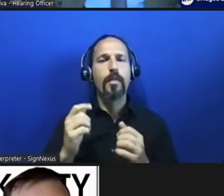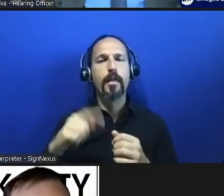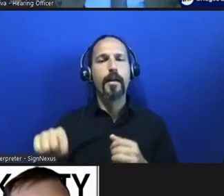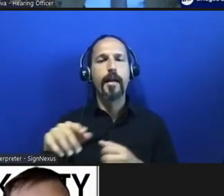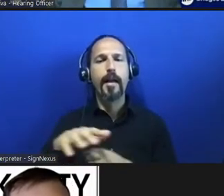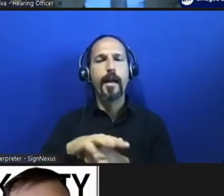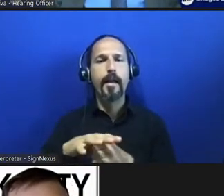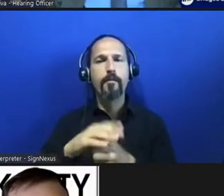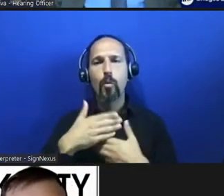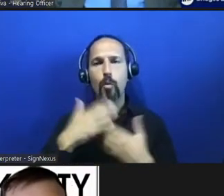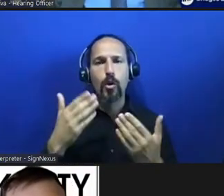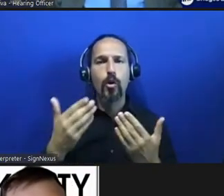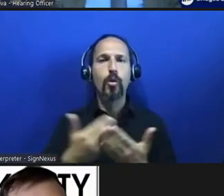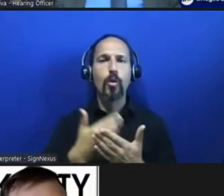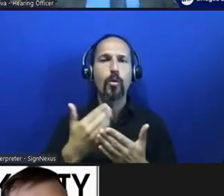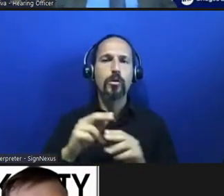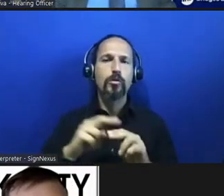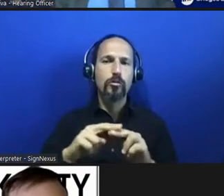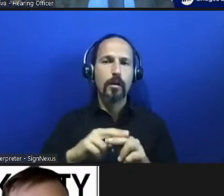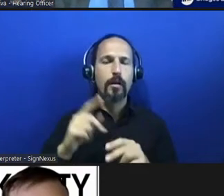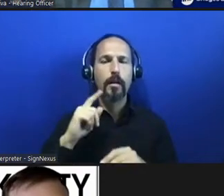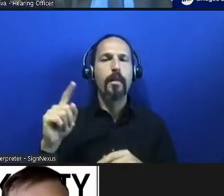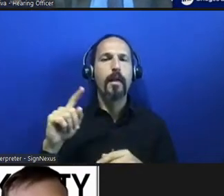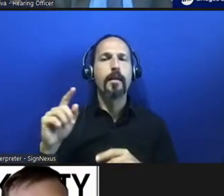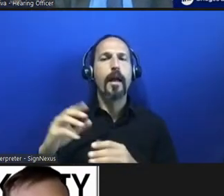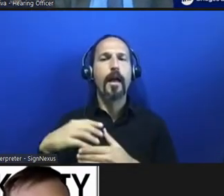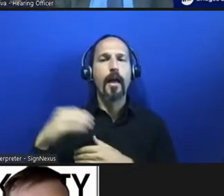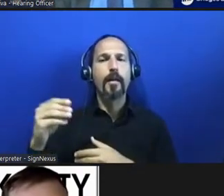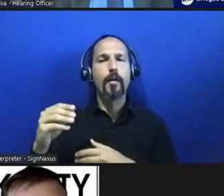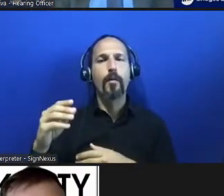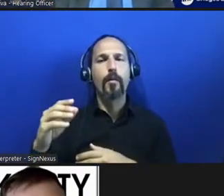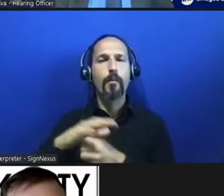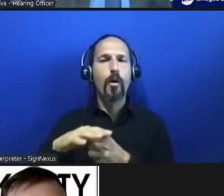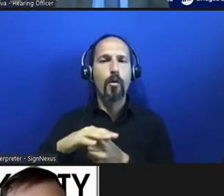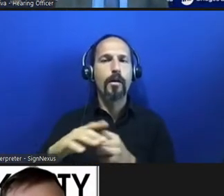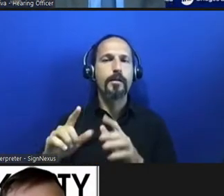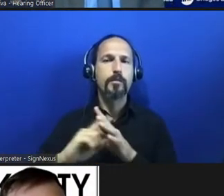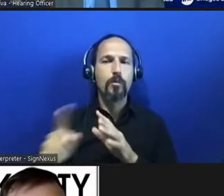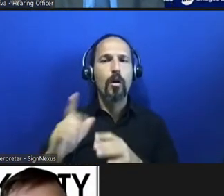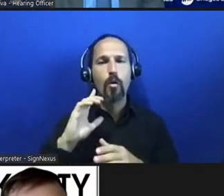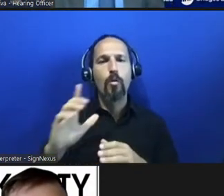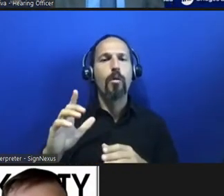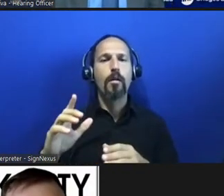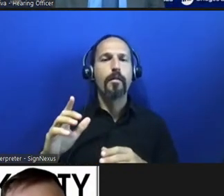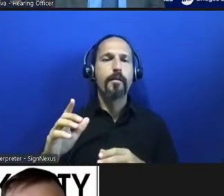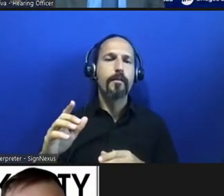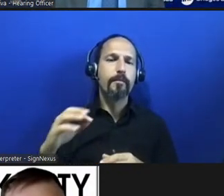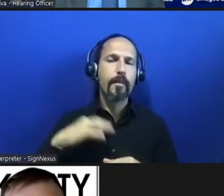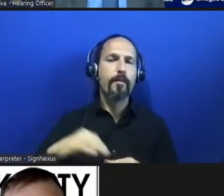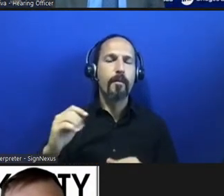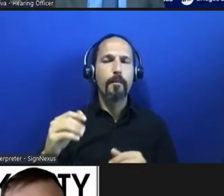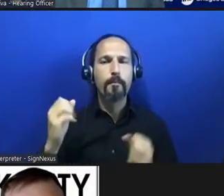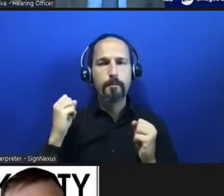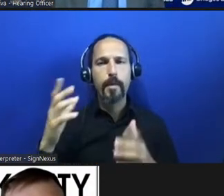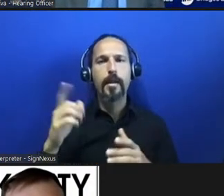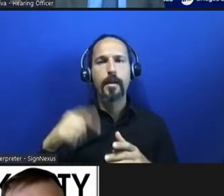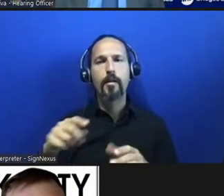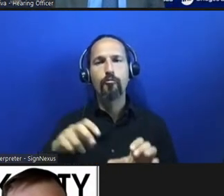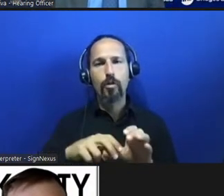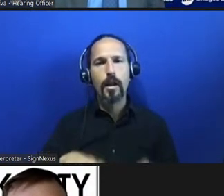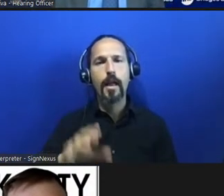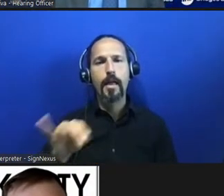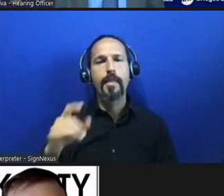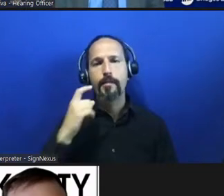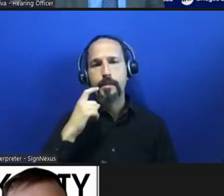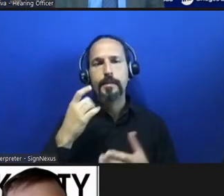via new train lines like the interboro express these important projects will benefit millions of writers and support our Region's